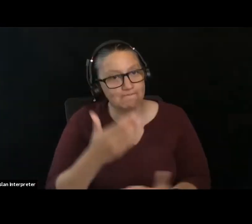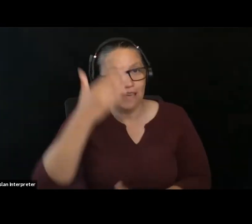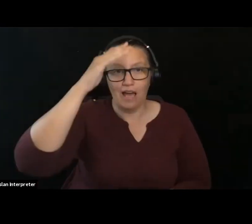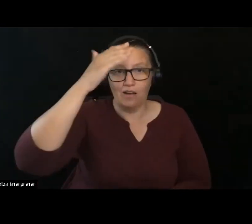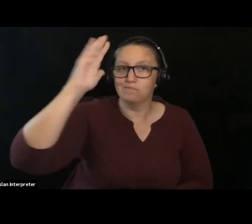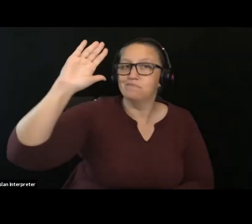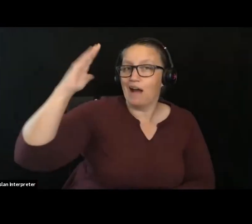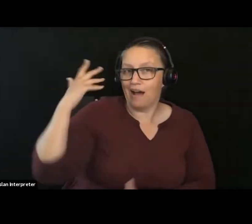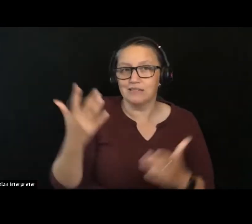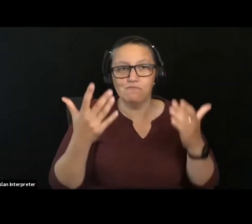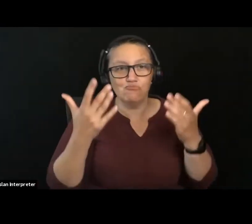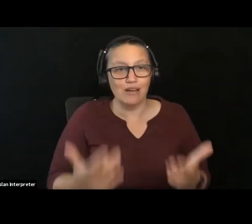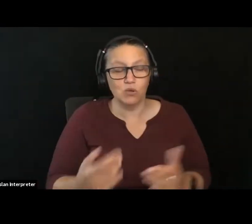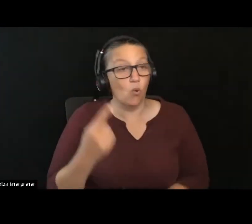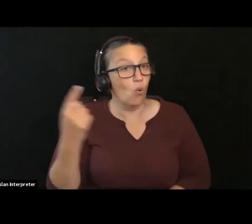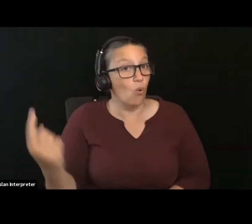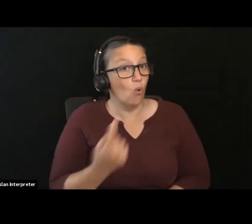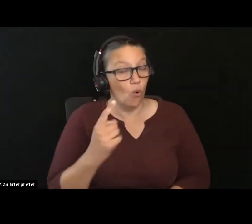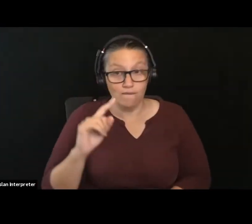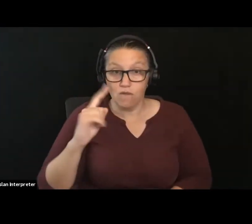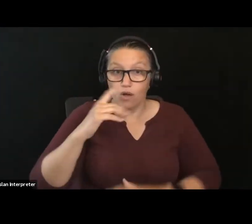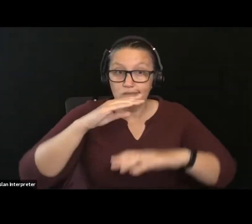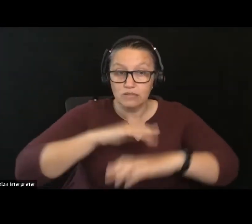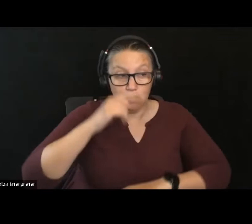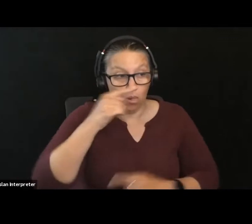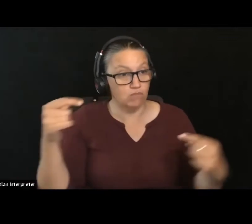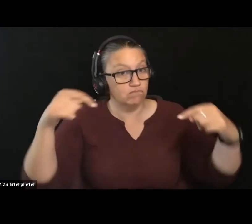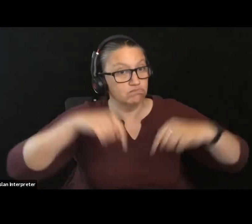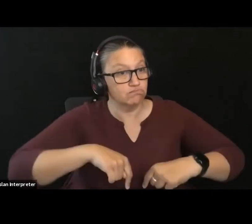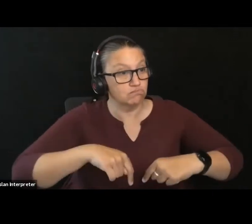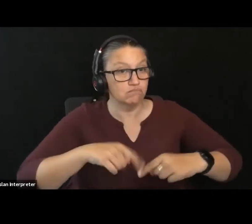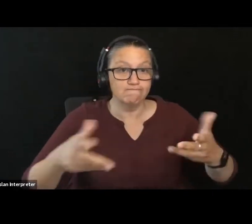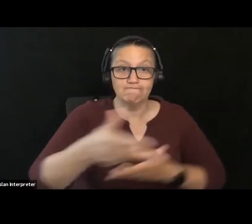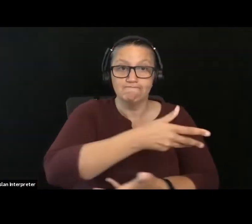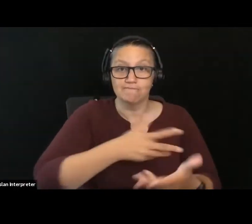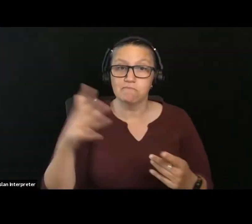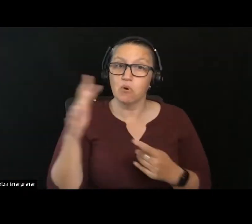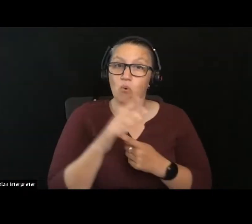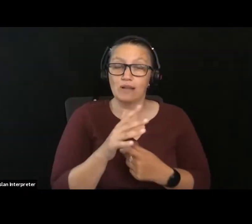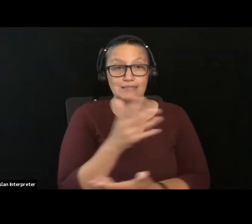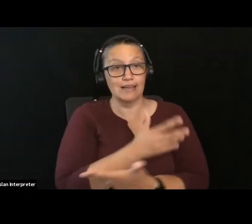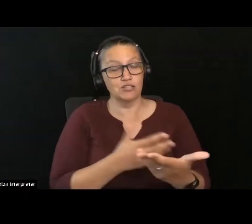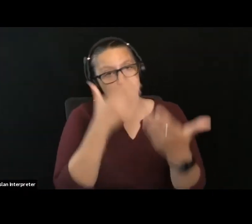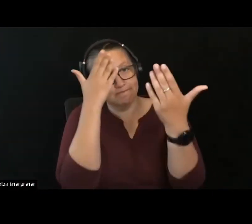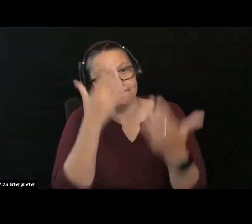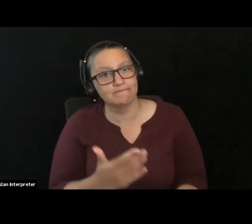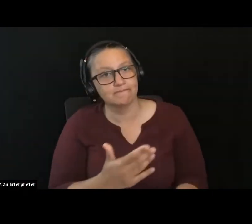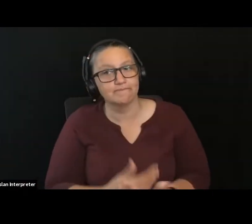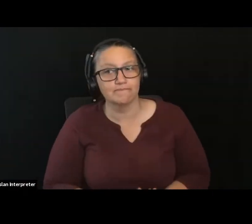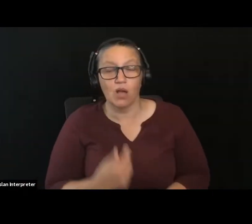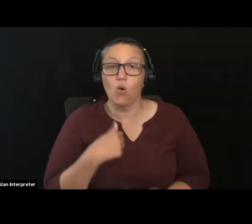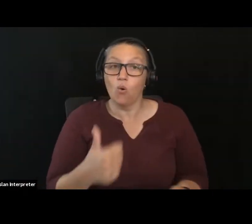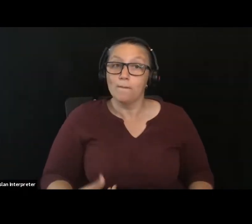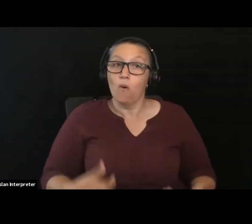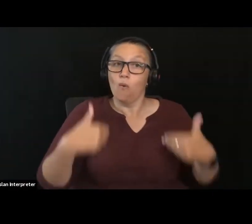First Nations people who are participants in this important discussion on this day. Can I say good morning to